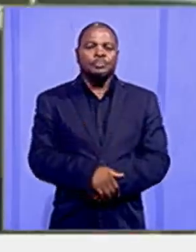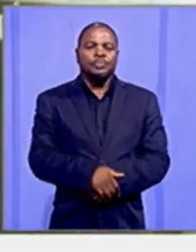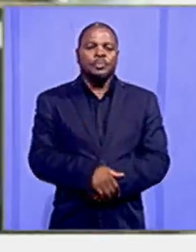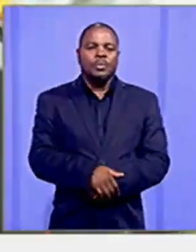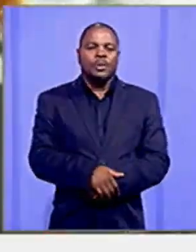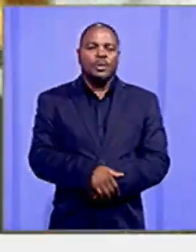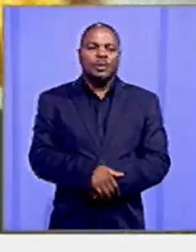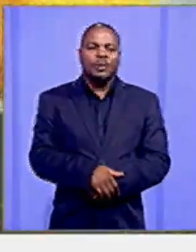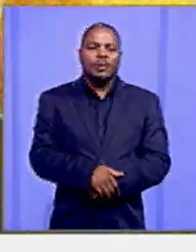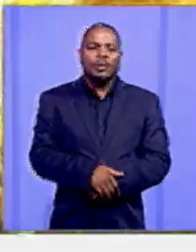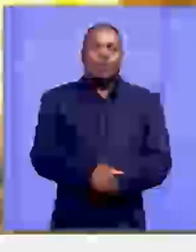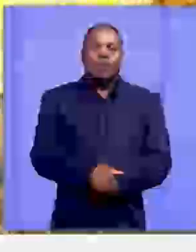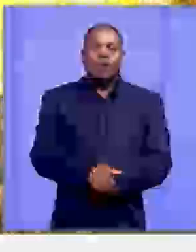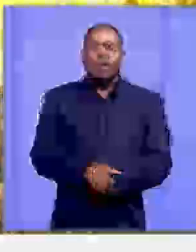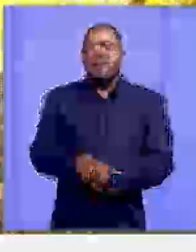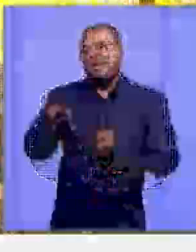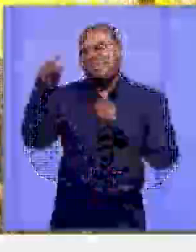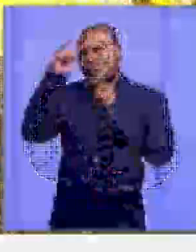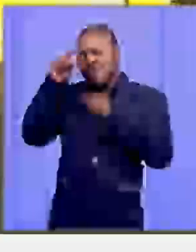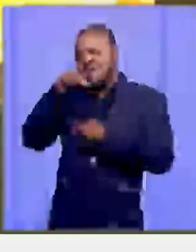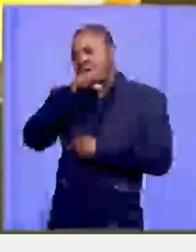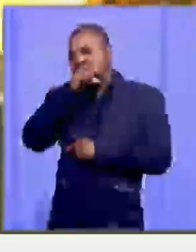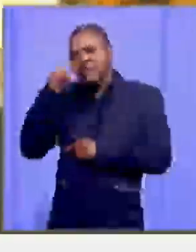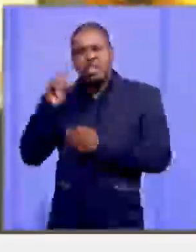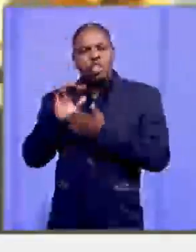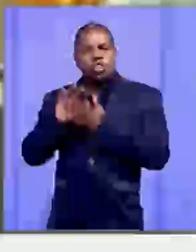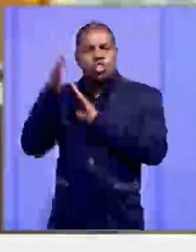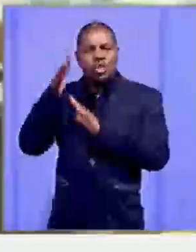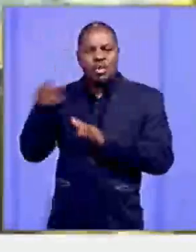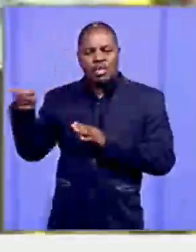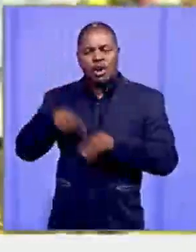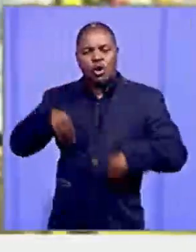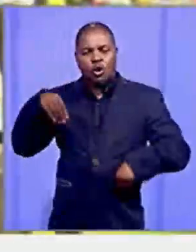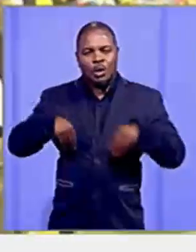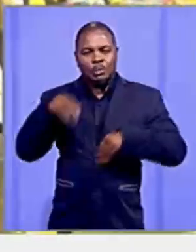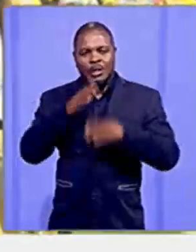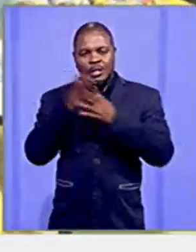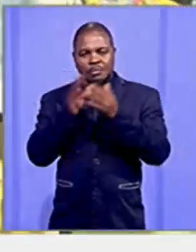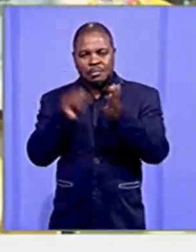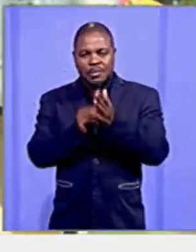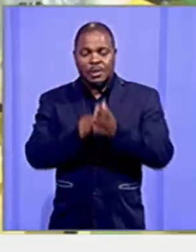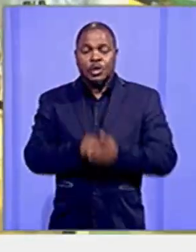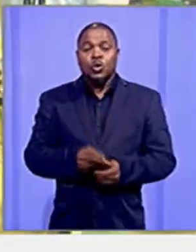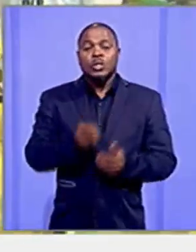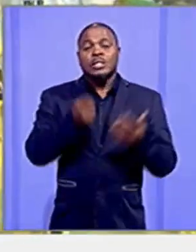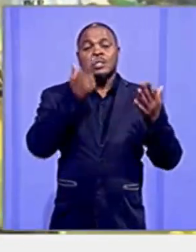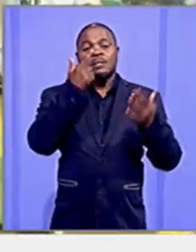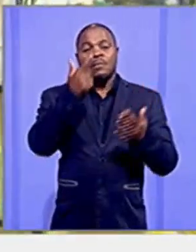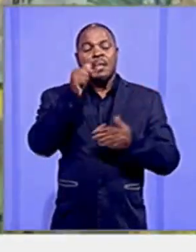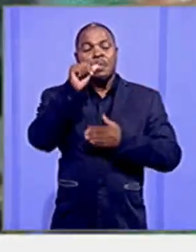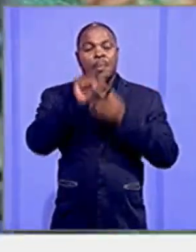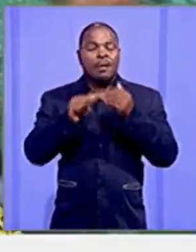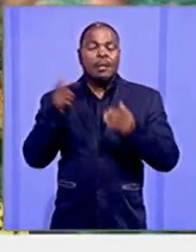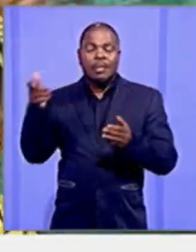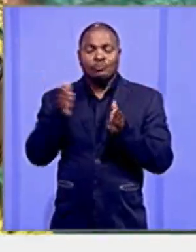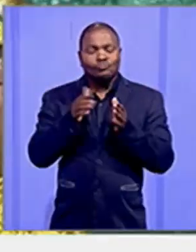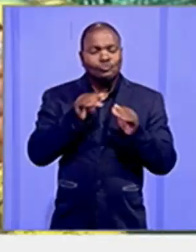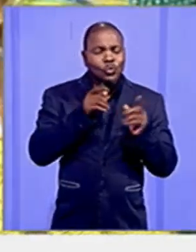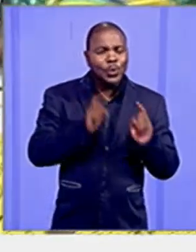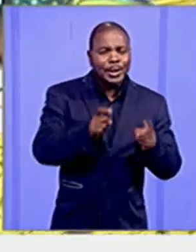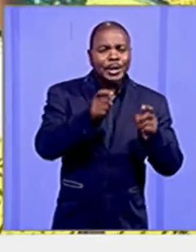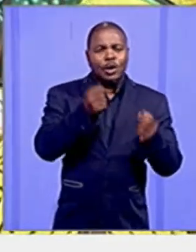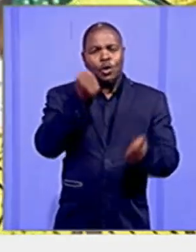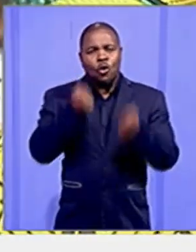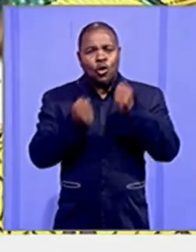Kgetse ya go senya leina le tsietso kgatlhanong le Mashatile se se tla dikgwedi di le 7 ga isa le kopo ya ka bonako e gogetsweng